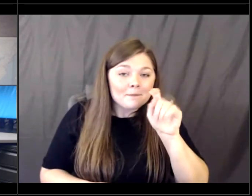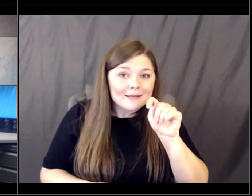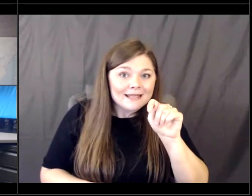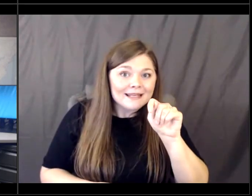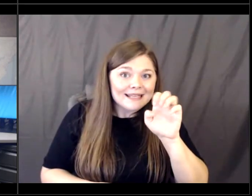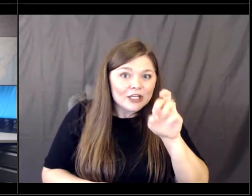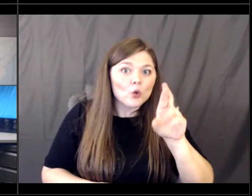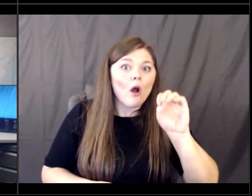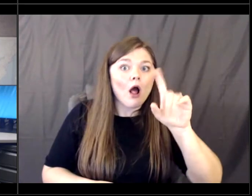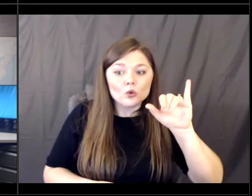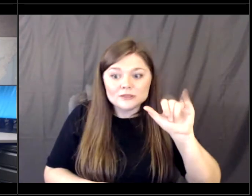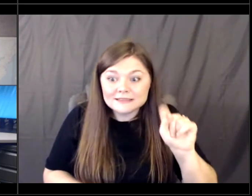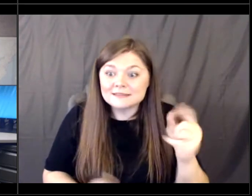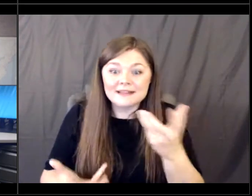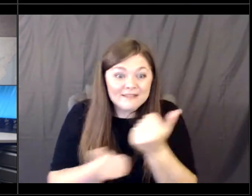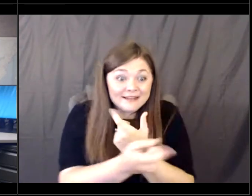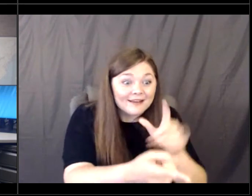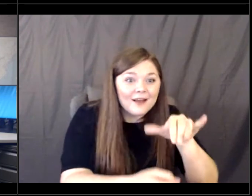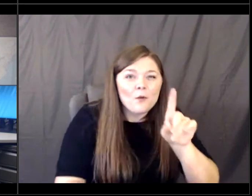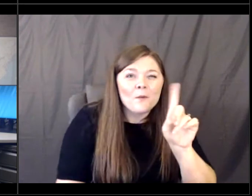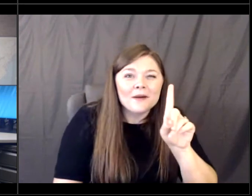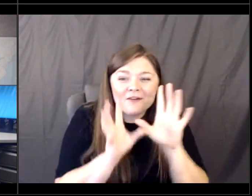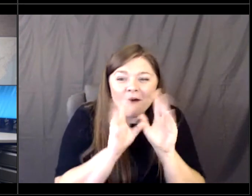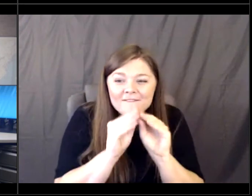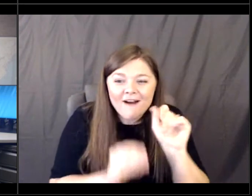Where's the conference in August?